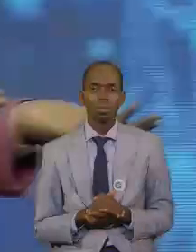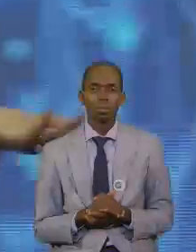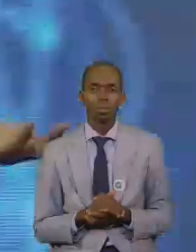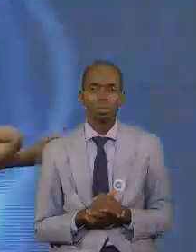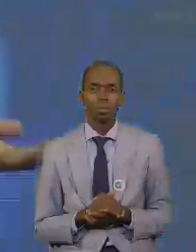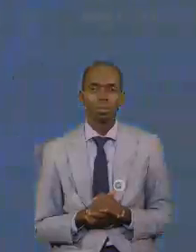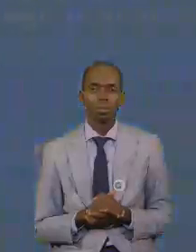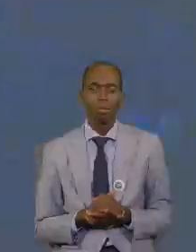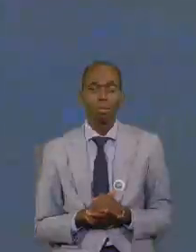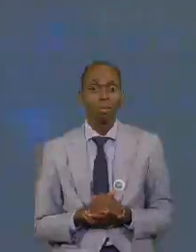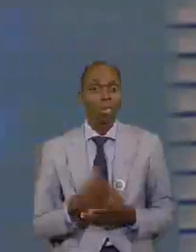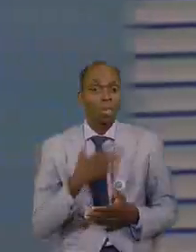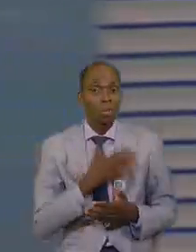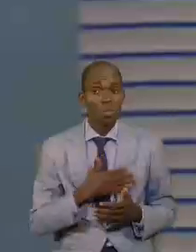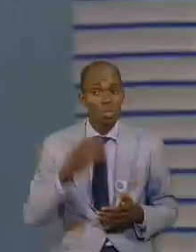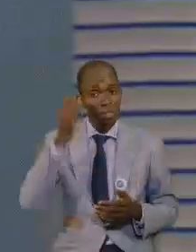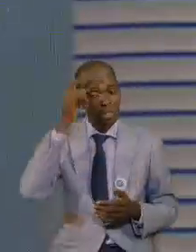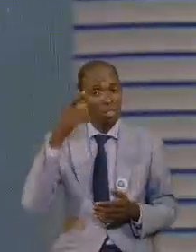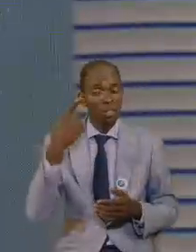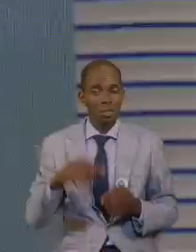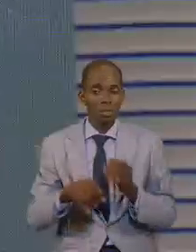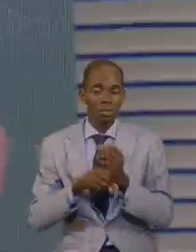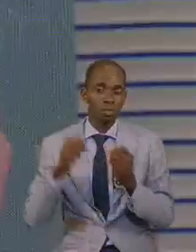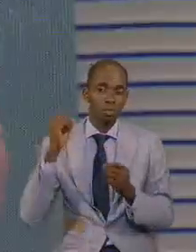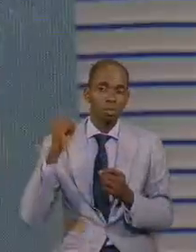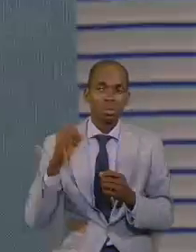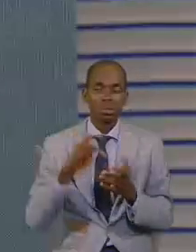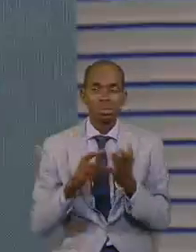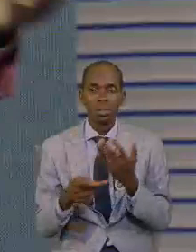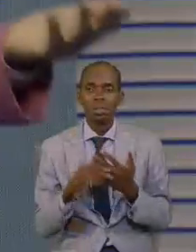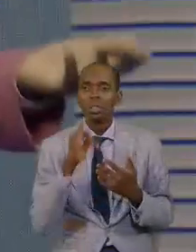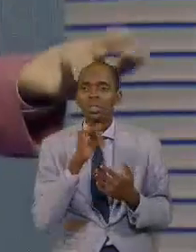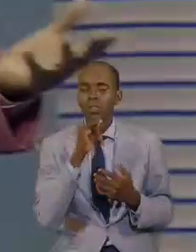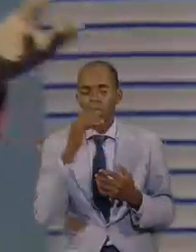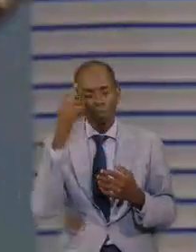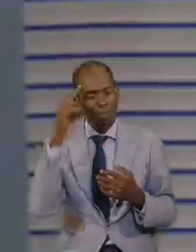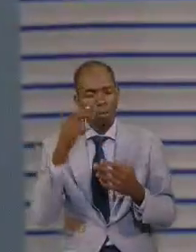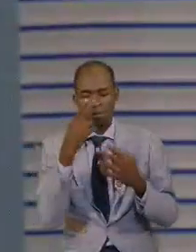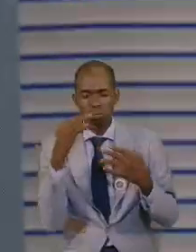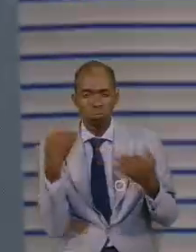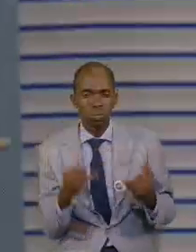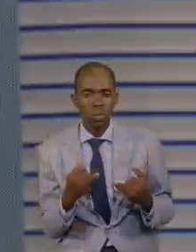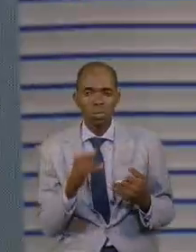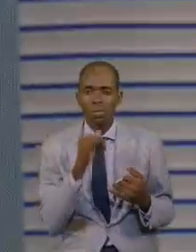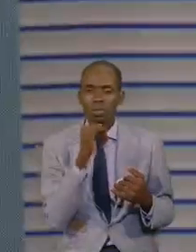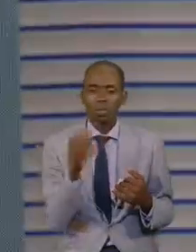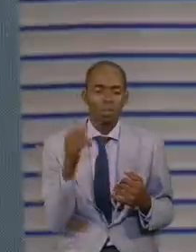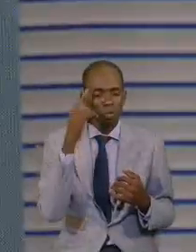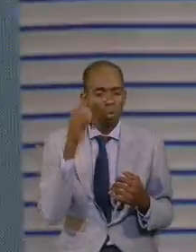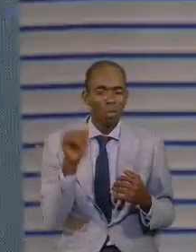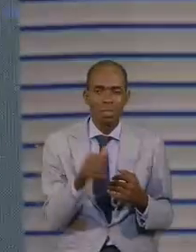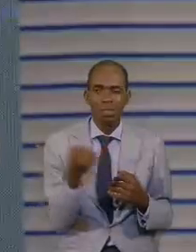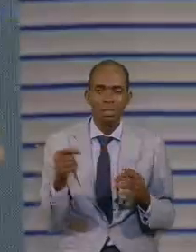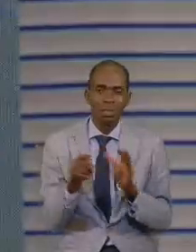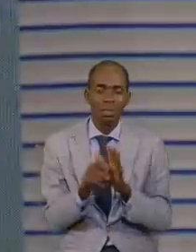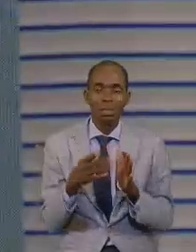Please understand, the crusade is not for joke, it's not for play. The crusade is to invite you into the kingdom and